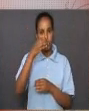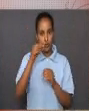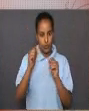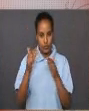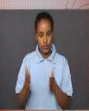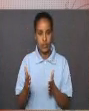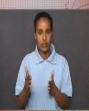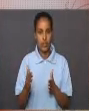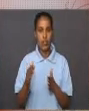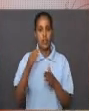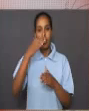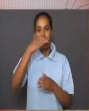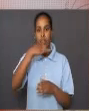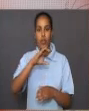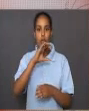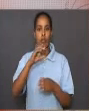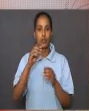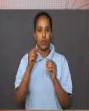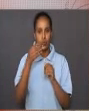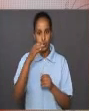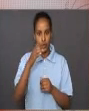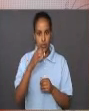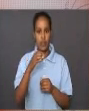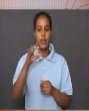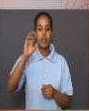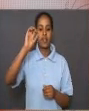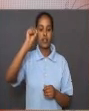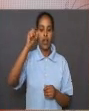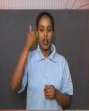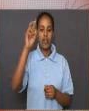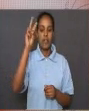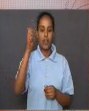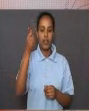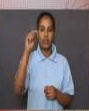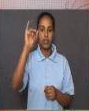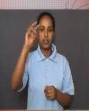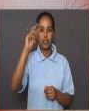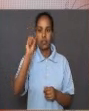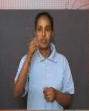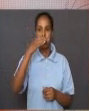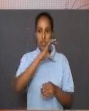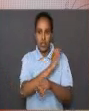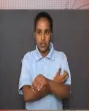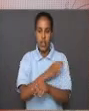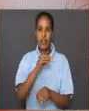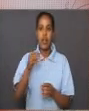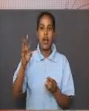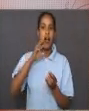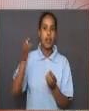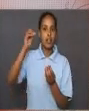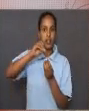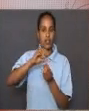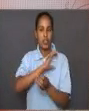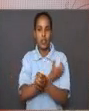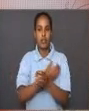dissolution, heat of solution, salvation energy, and hydration energy with